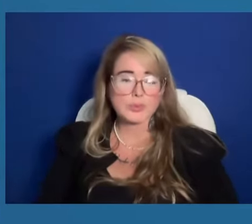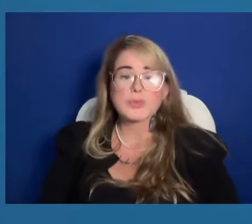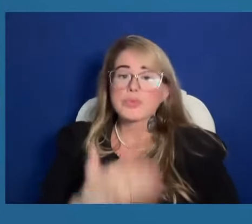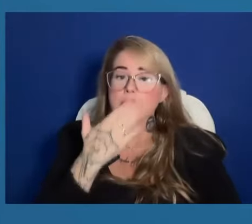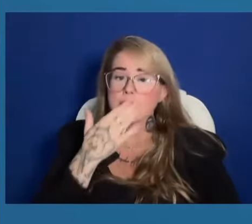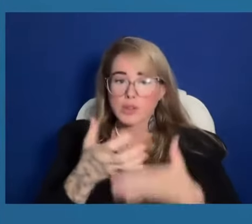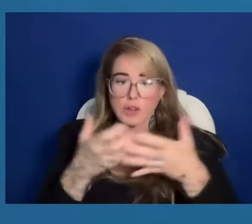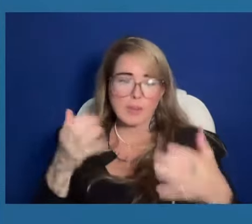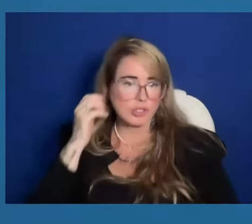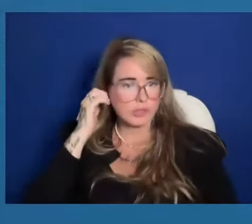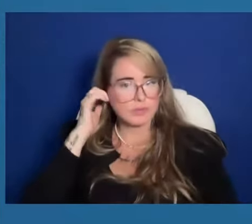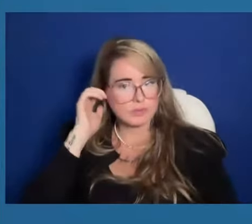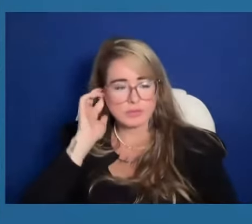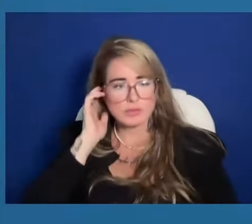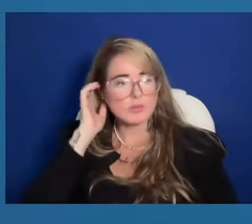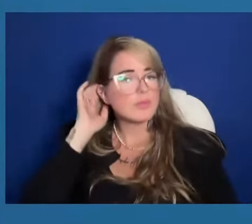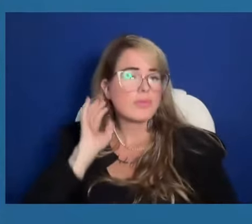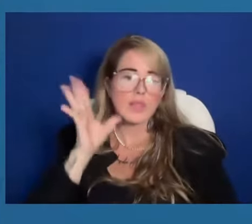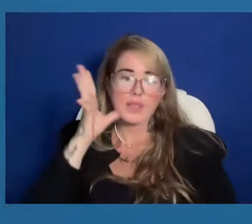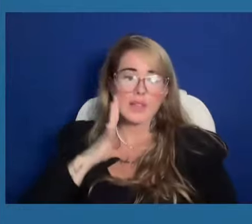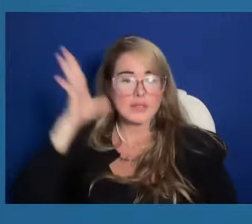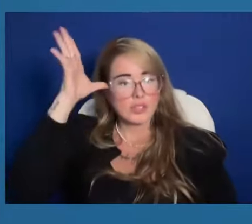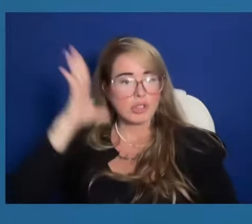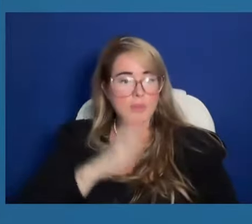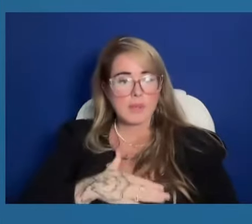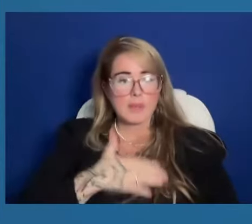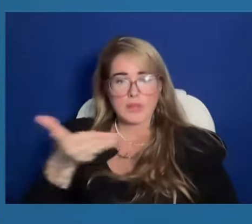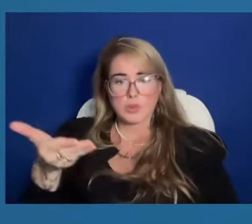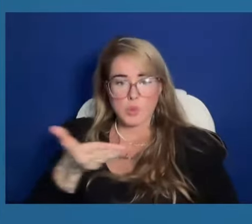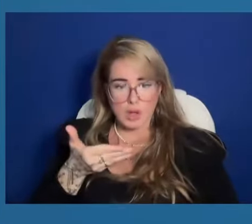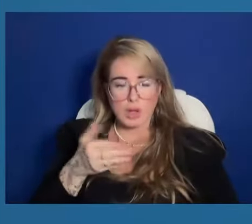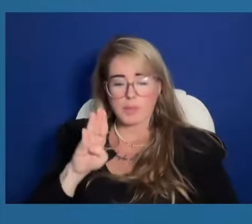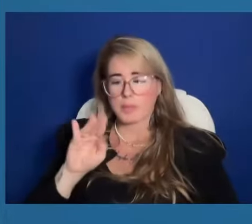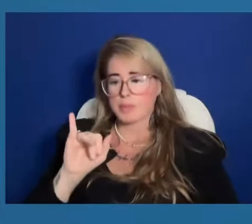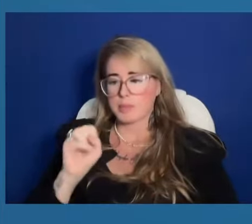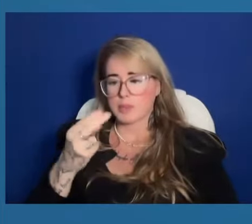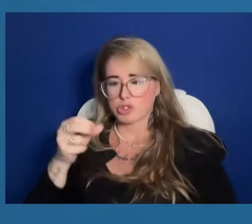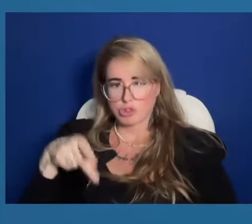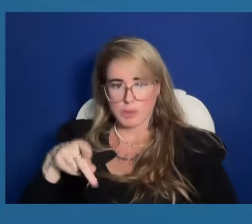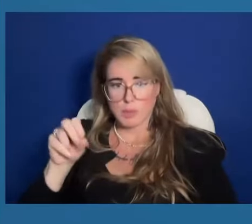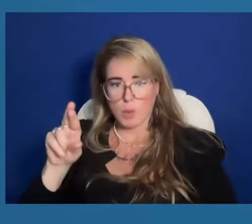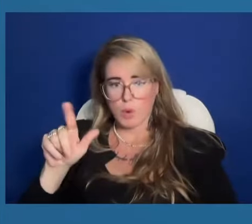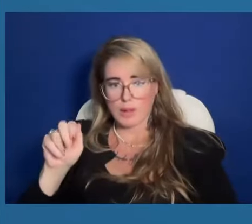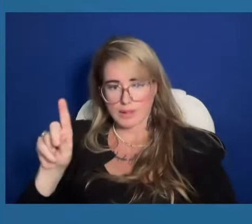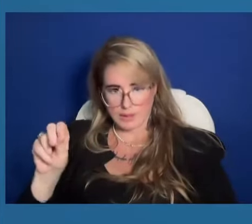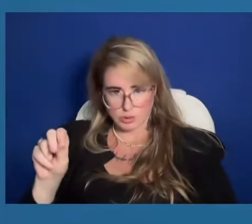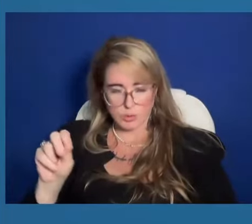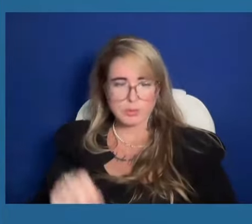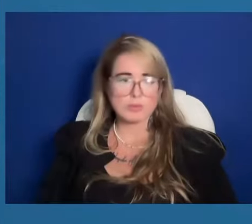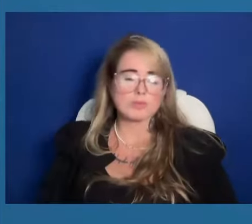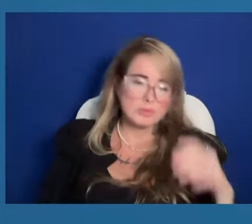much. Ladies and gentlemen, please welcome Bishop Orlando Findlater.